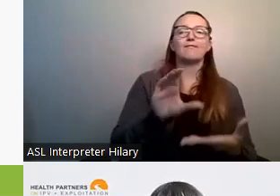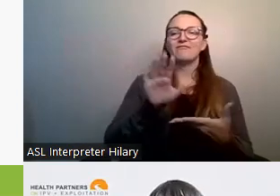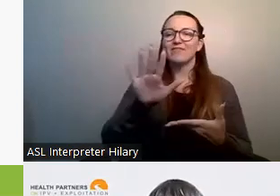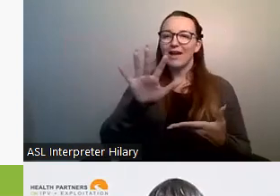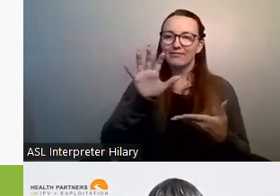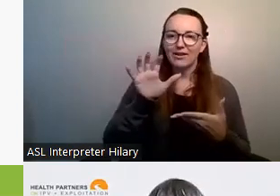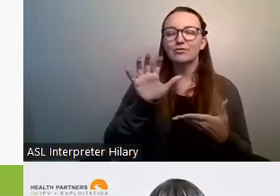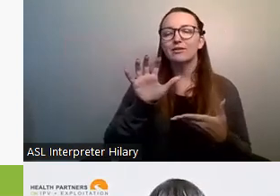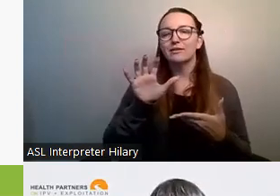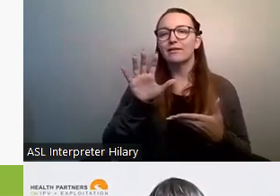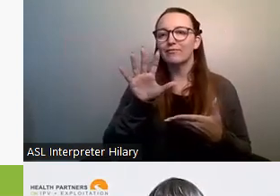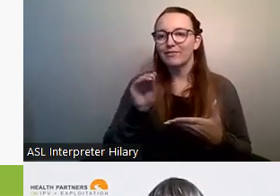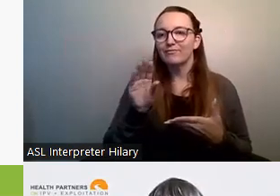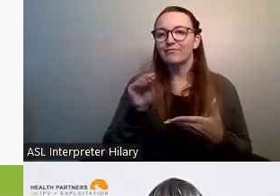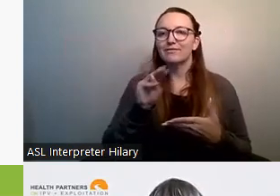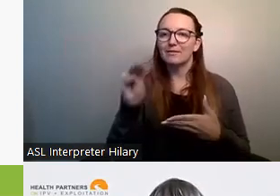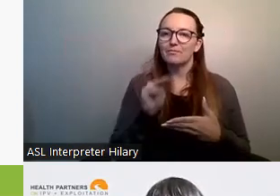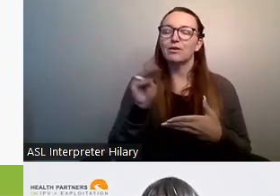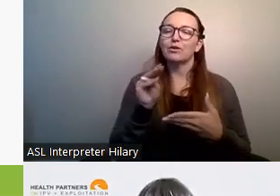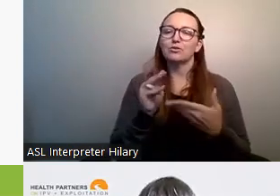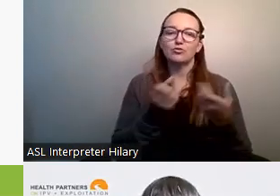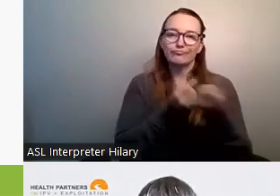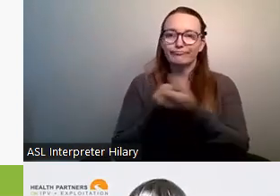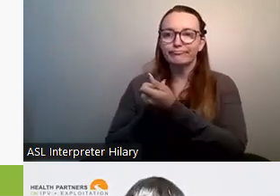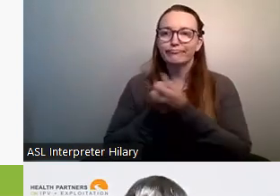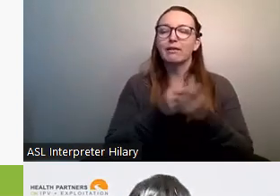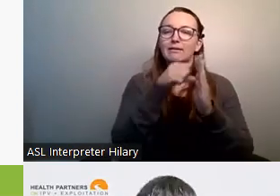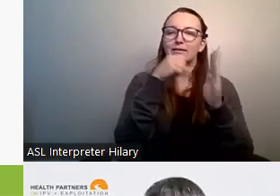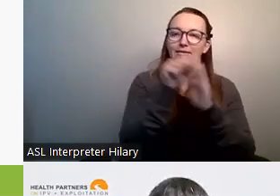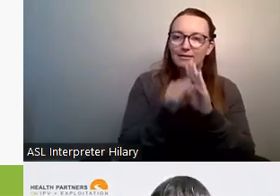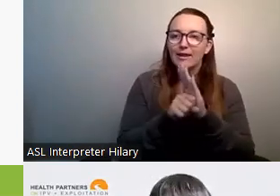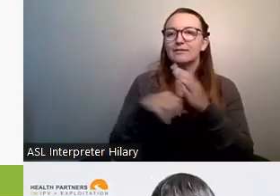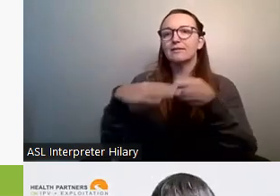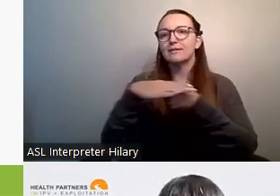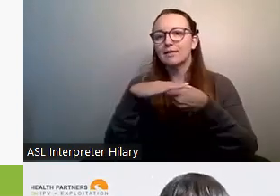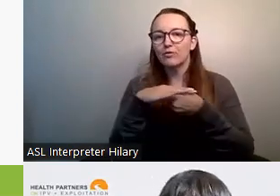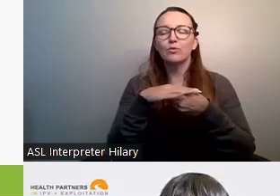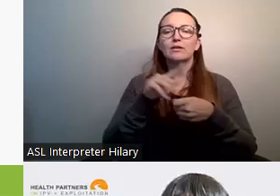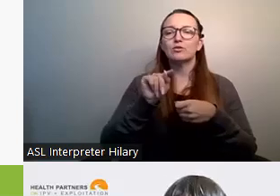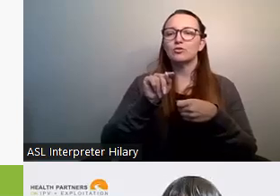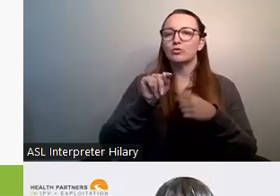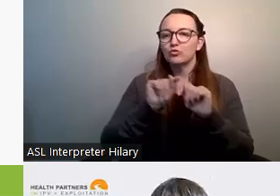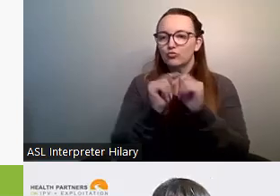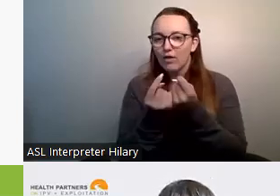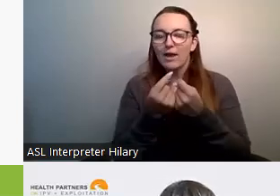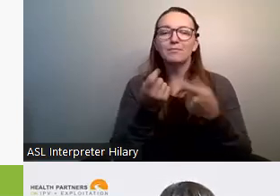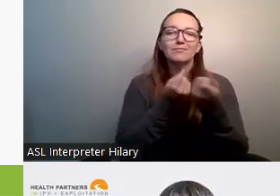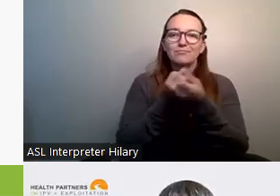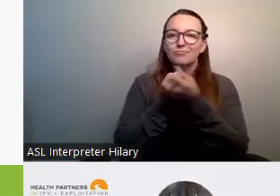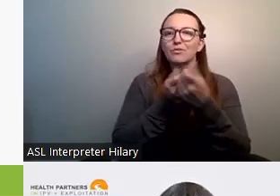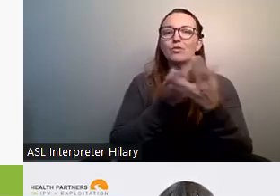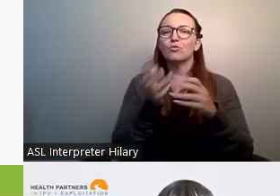million to assist states, territories, and tribes with providing access to COVID-19 testing,